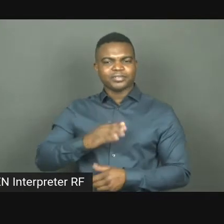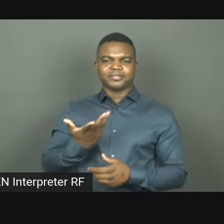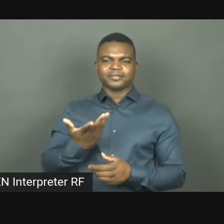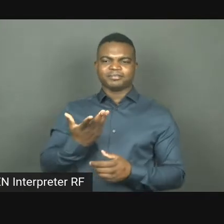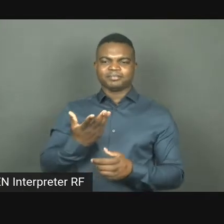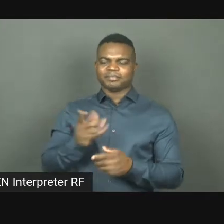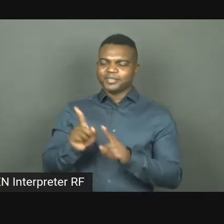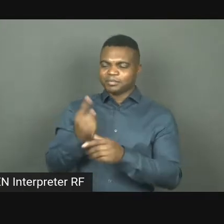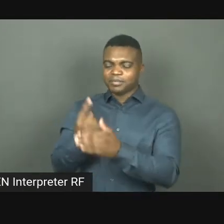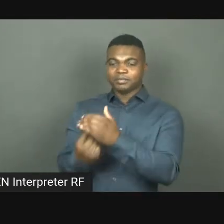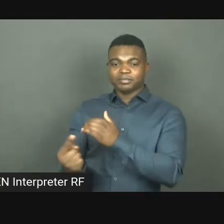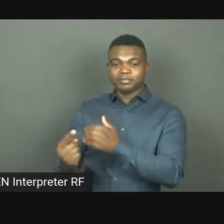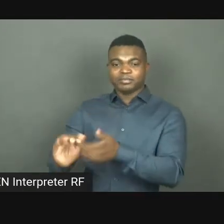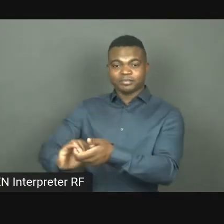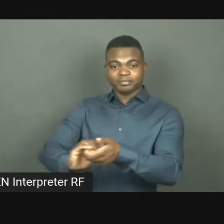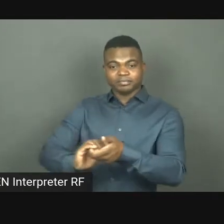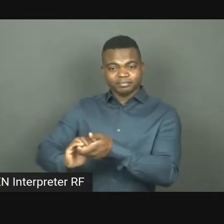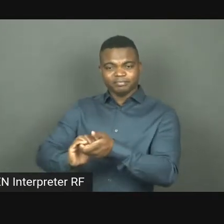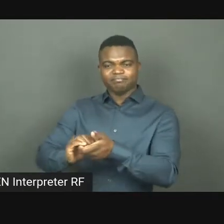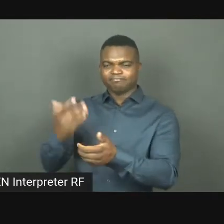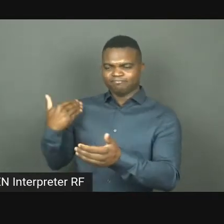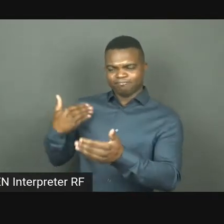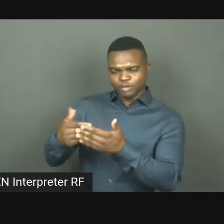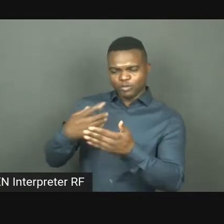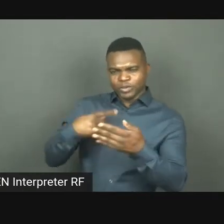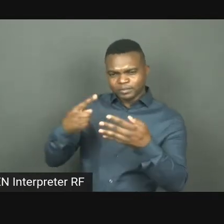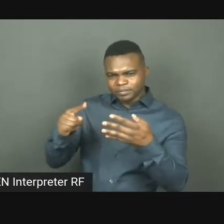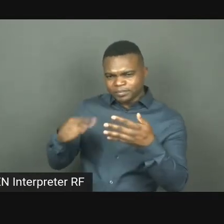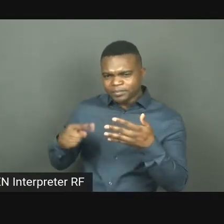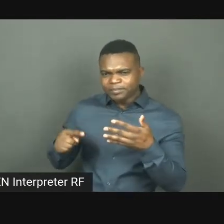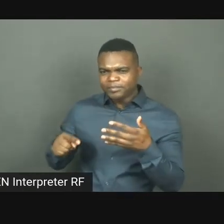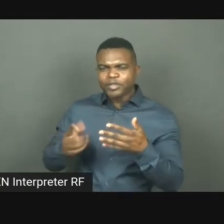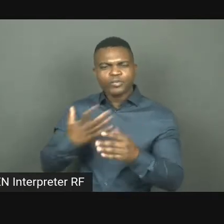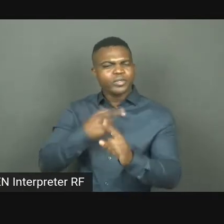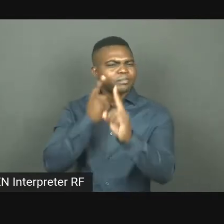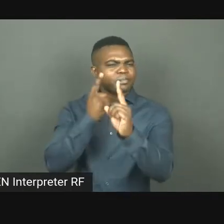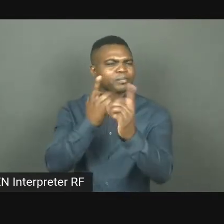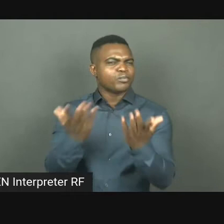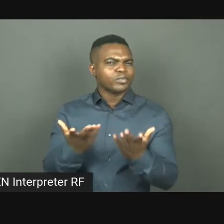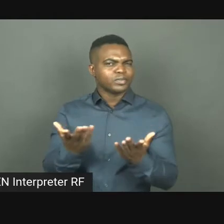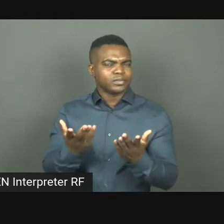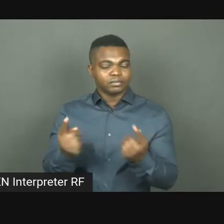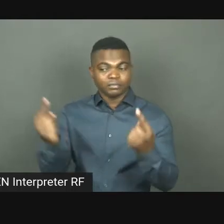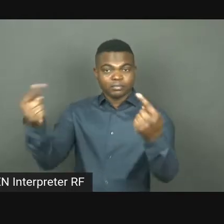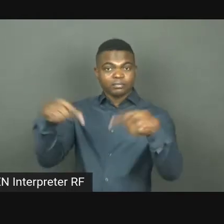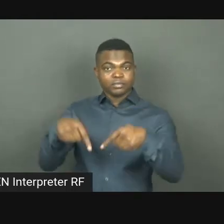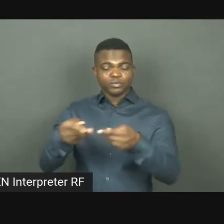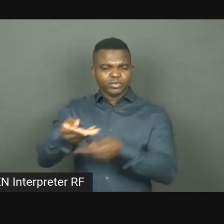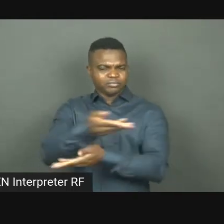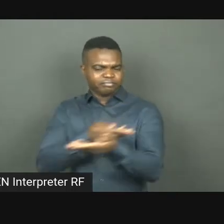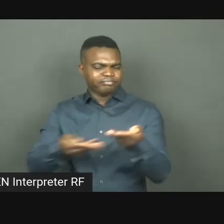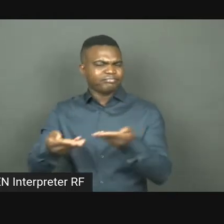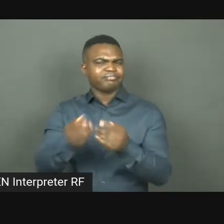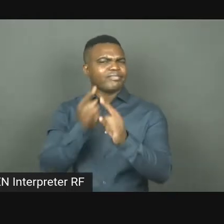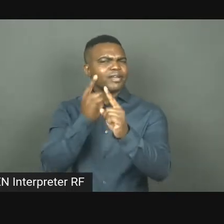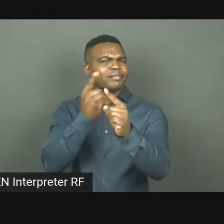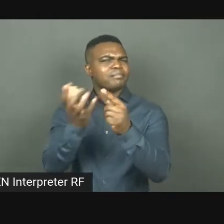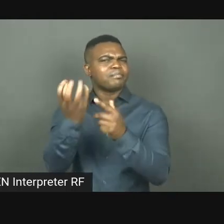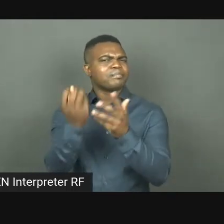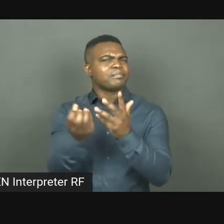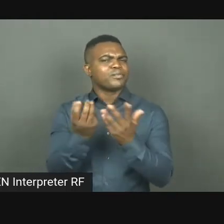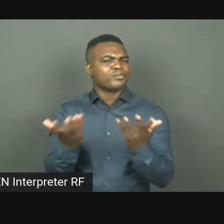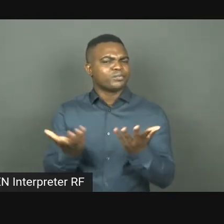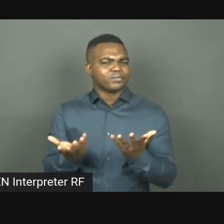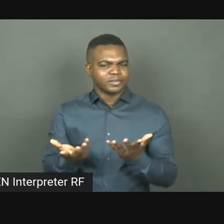just good intentions. We need to take action that will bring about lasting change. As an organization and a